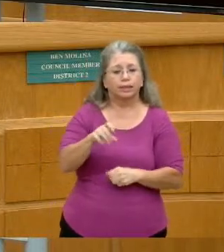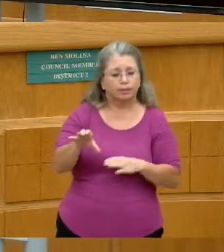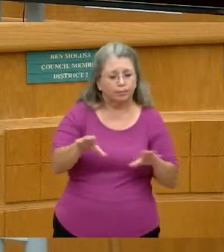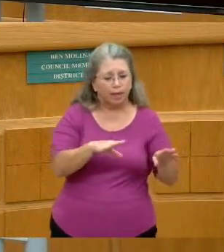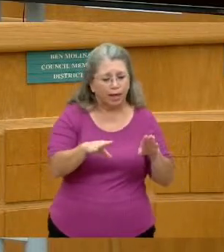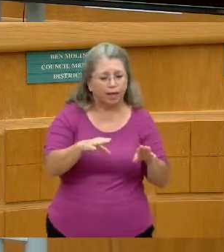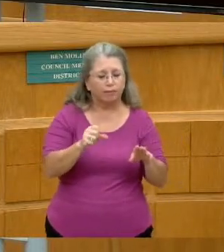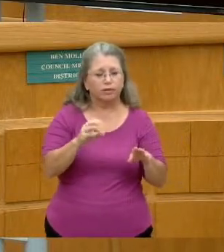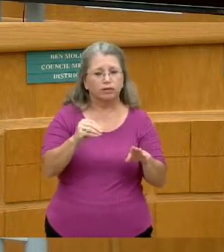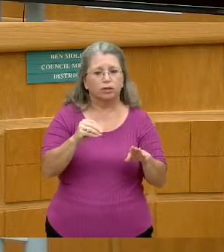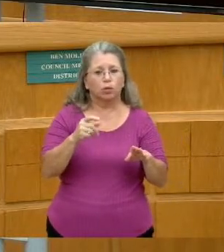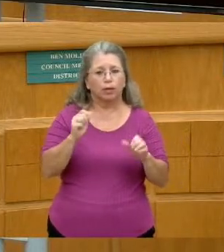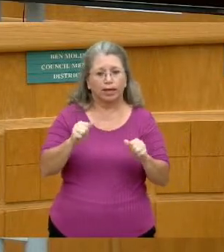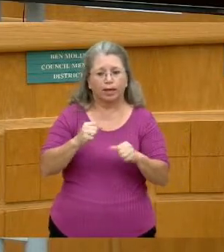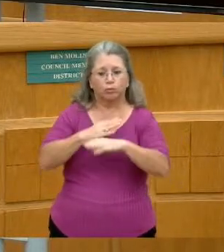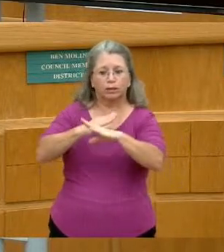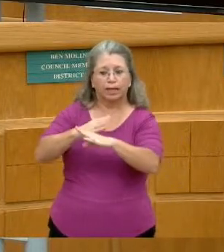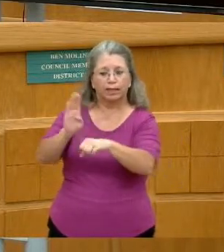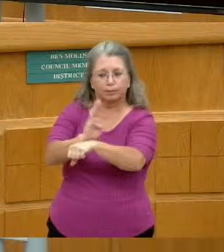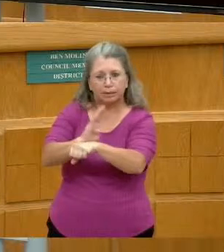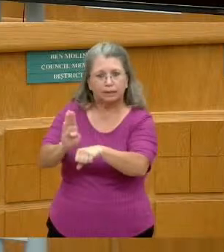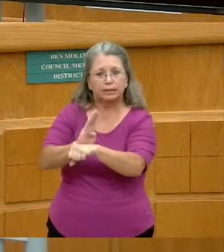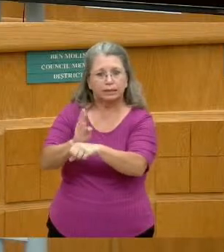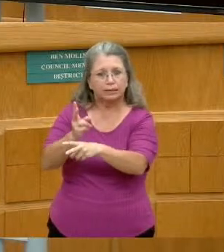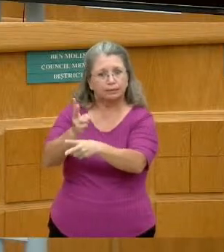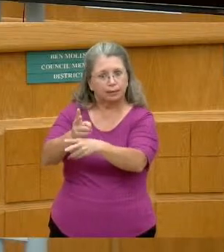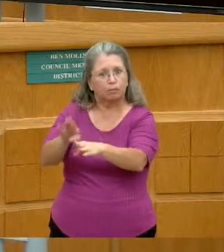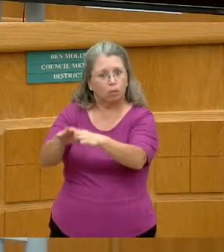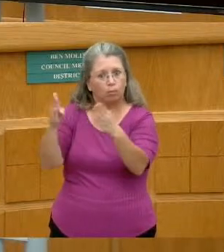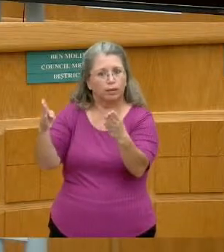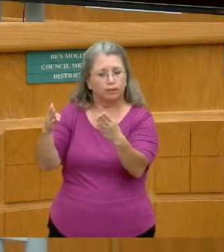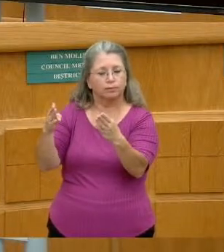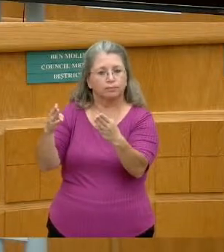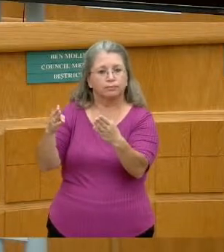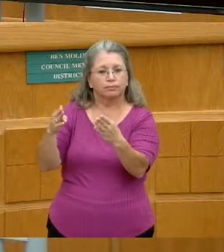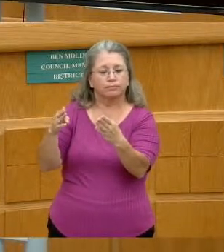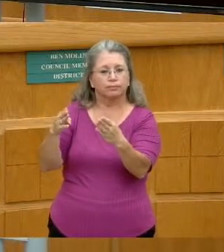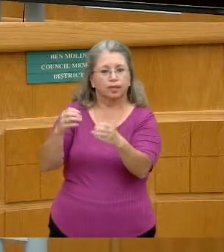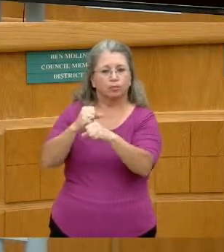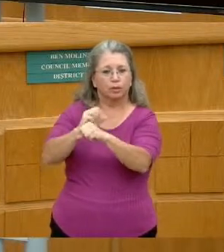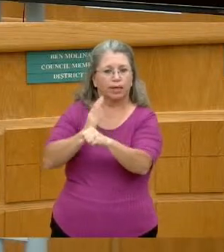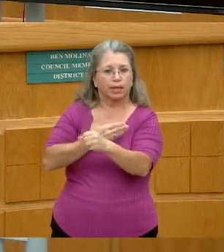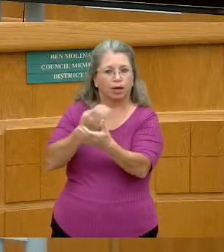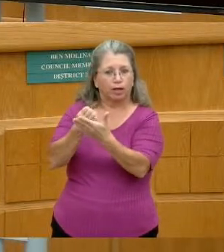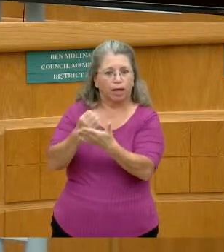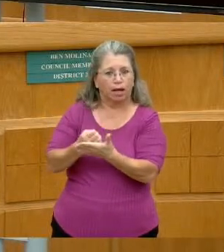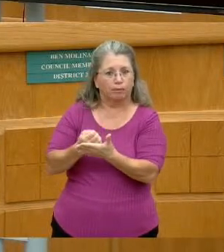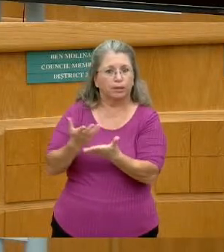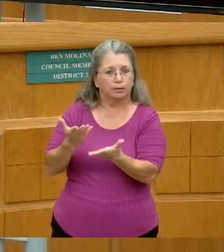to protect business and to help our economy thrive and move forward.